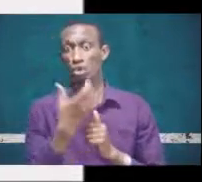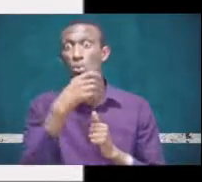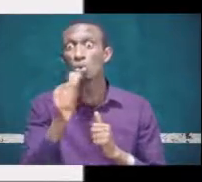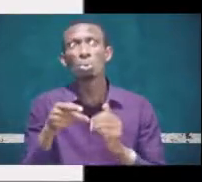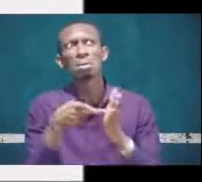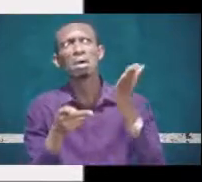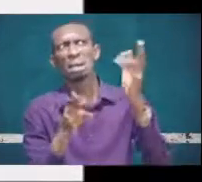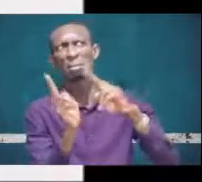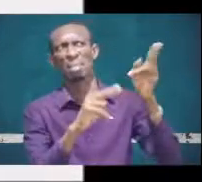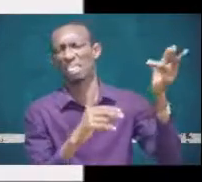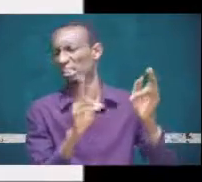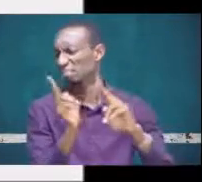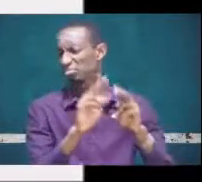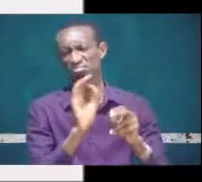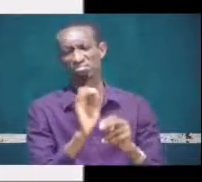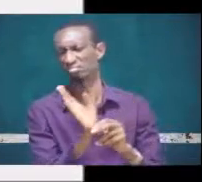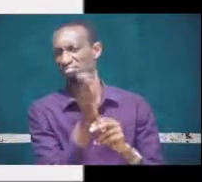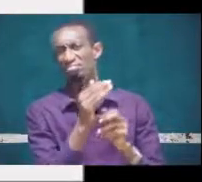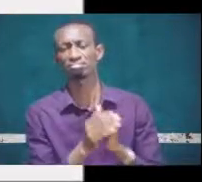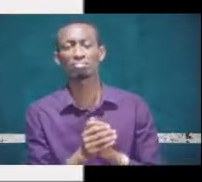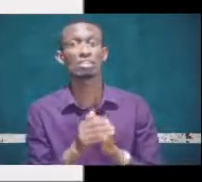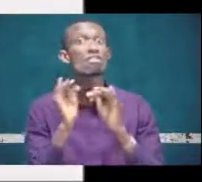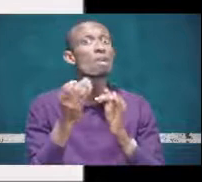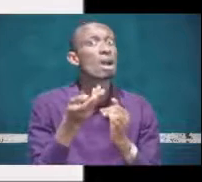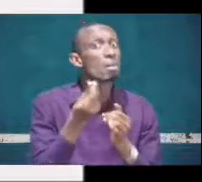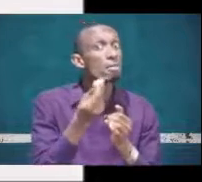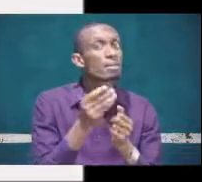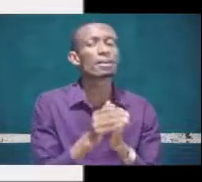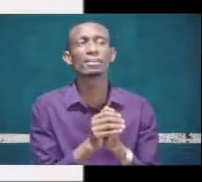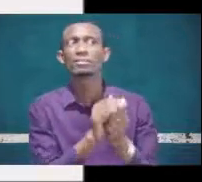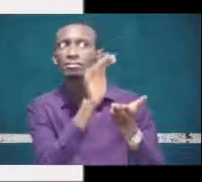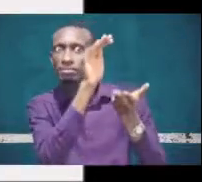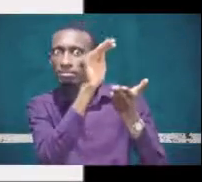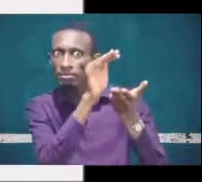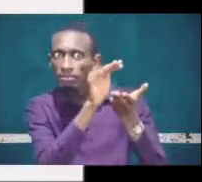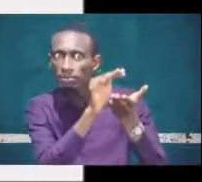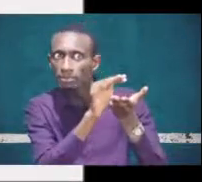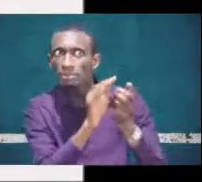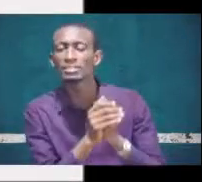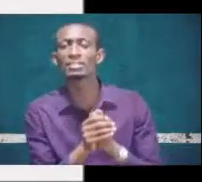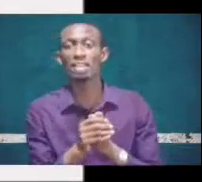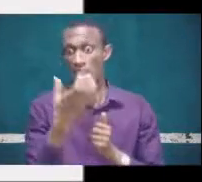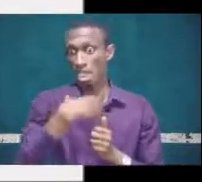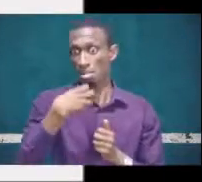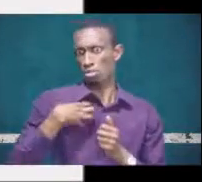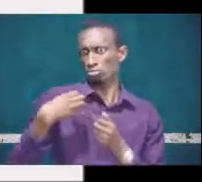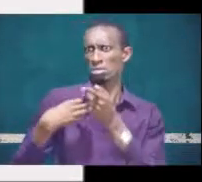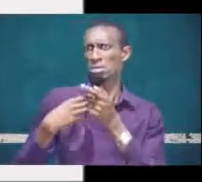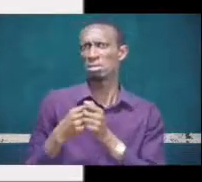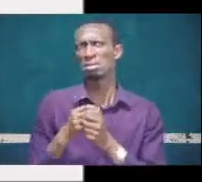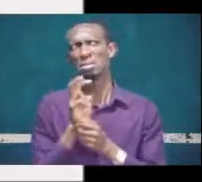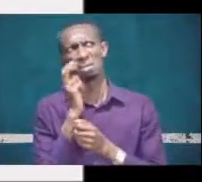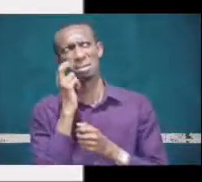failed to manage. But now, when their prices reduce, these people will consider